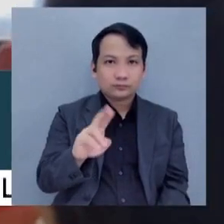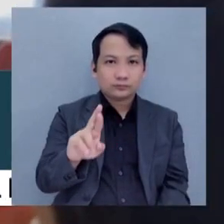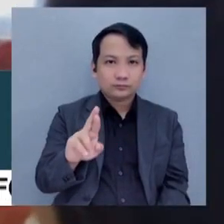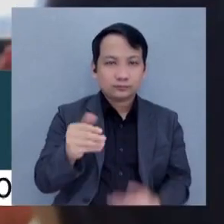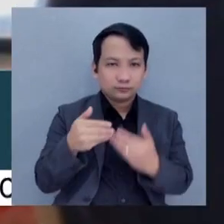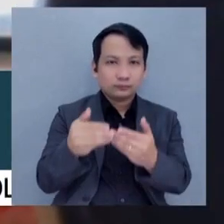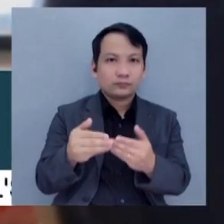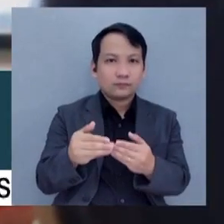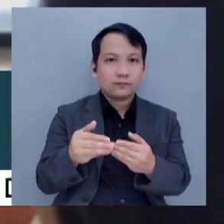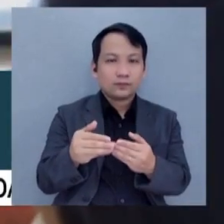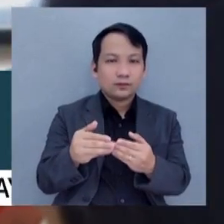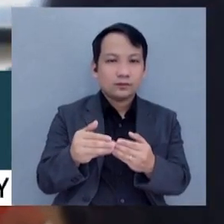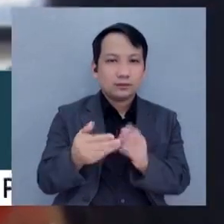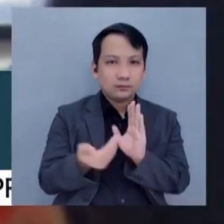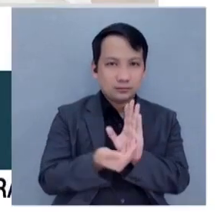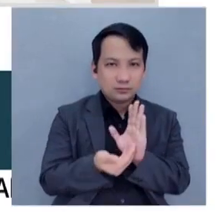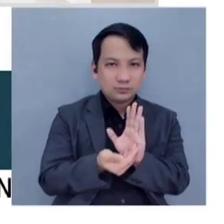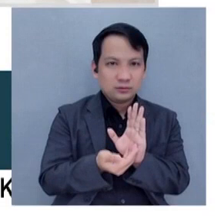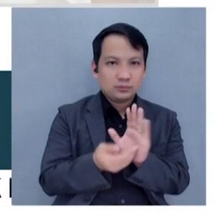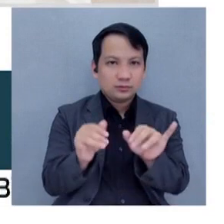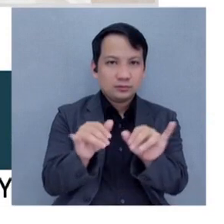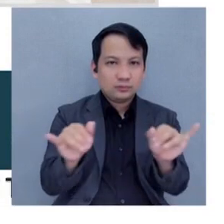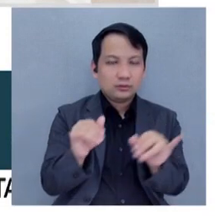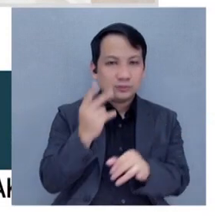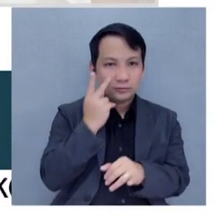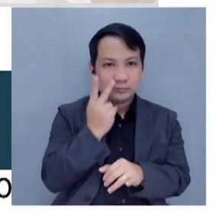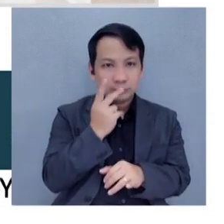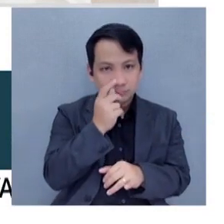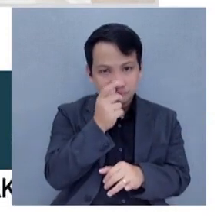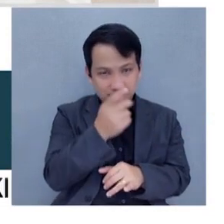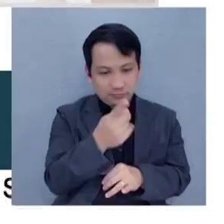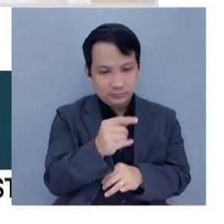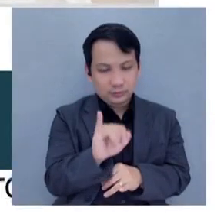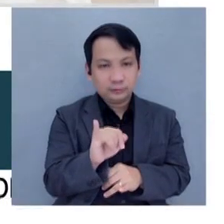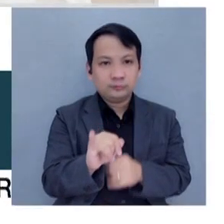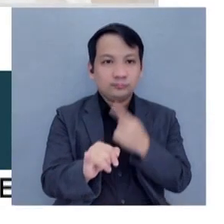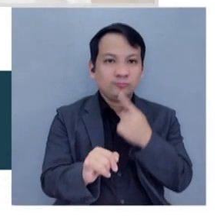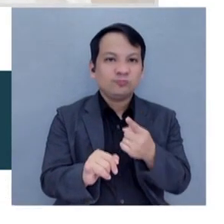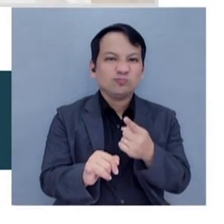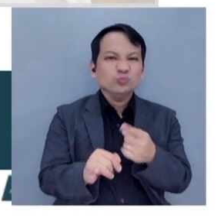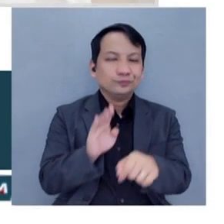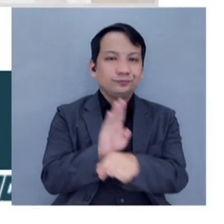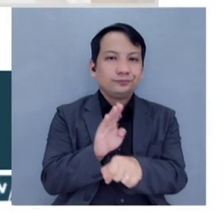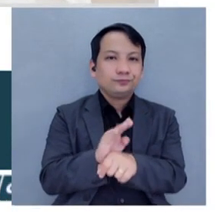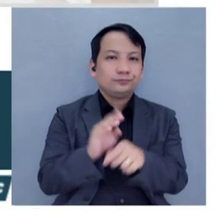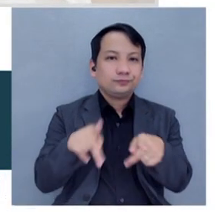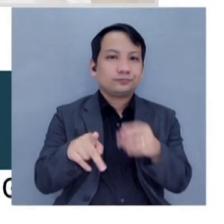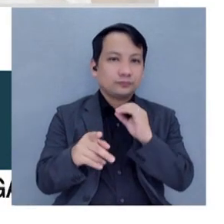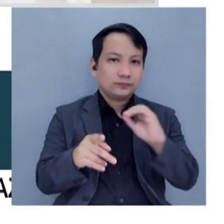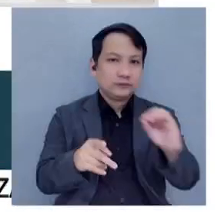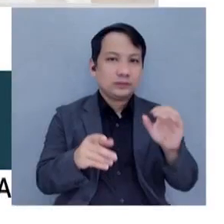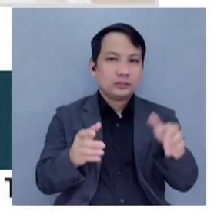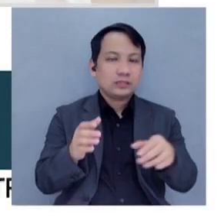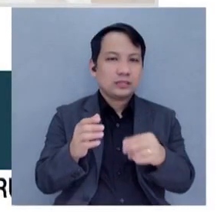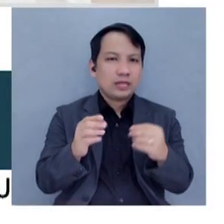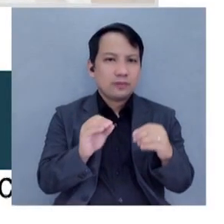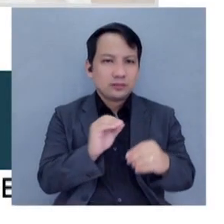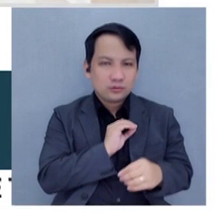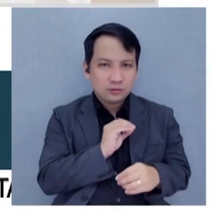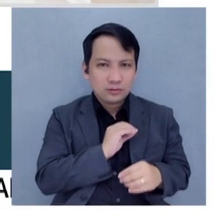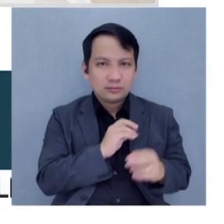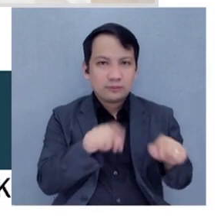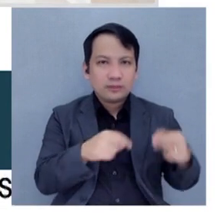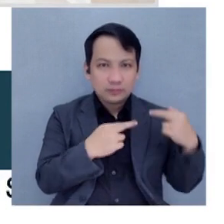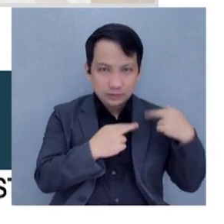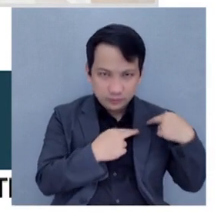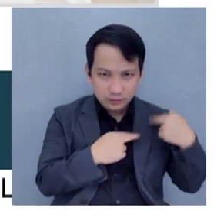with the probe just the same. Pag ang DTI nagbigay ng business name registration, dapat gamitin mo ng maayos. Yung business